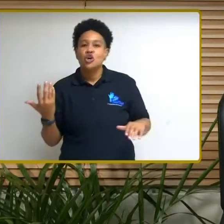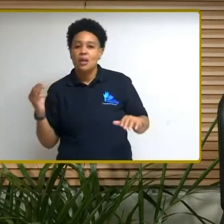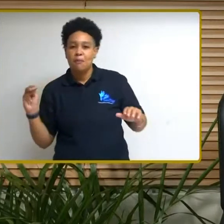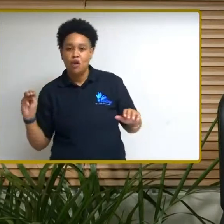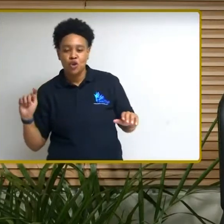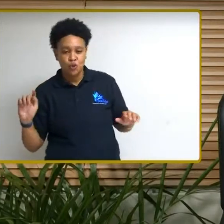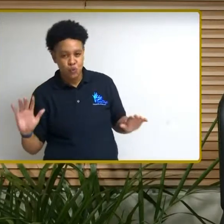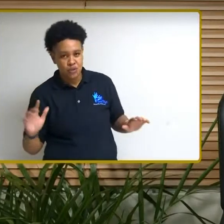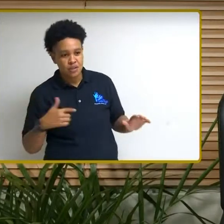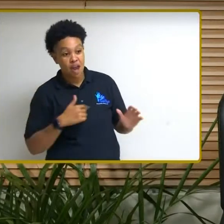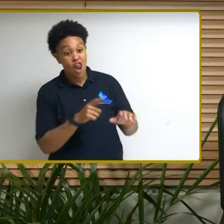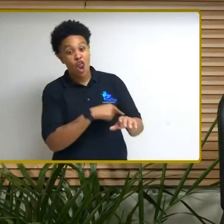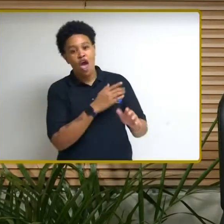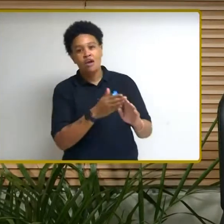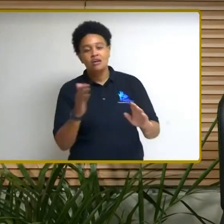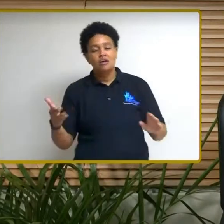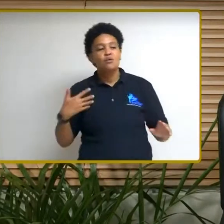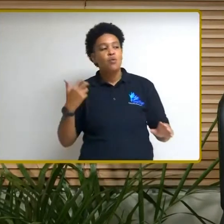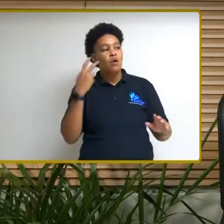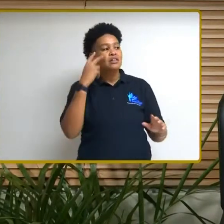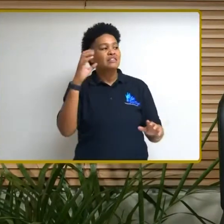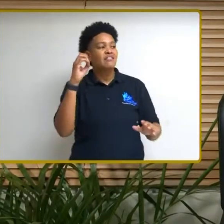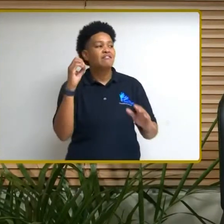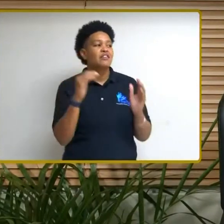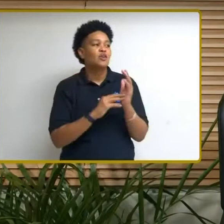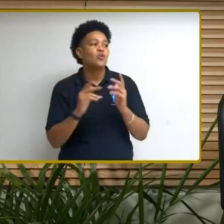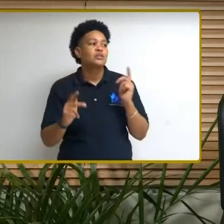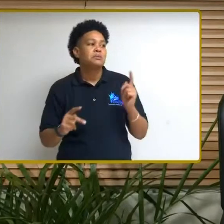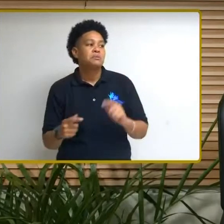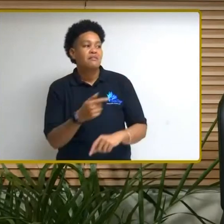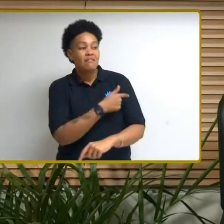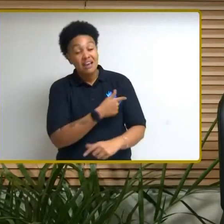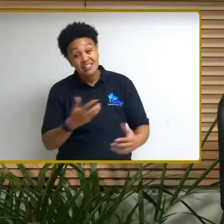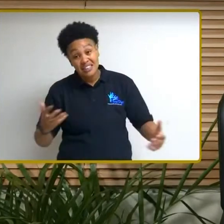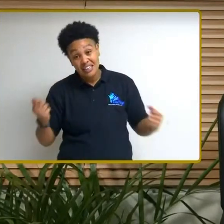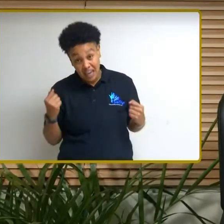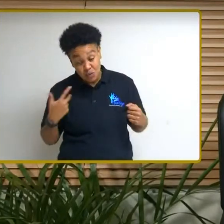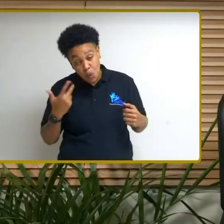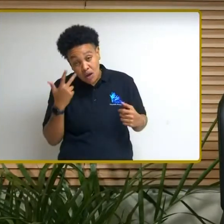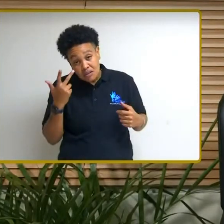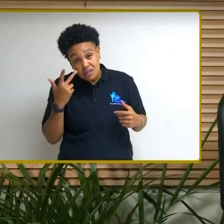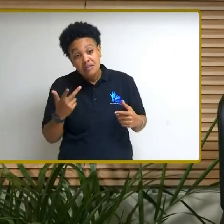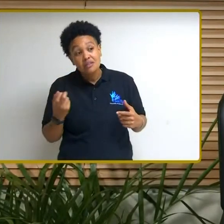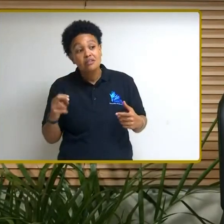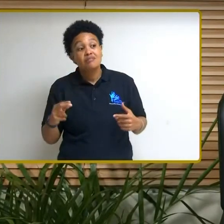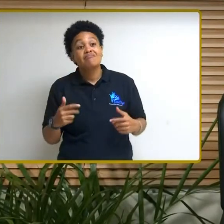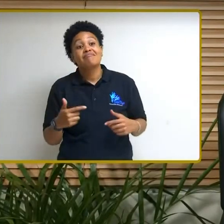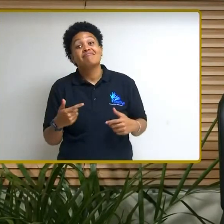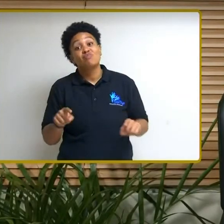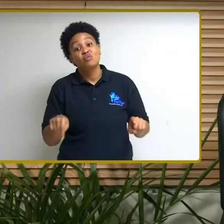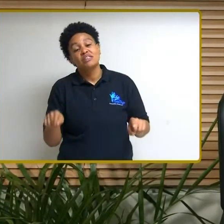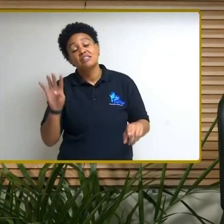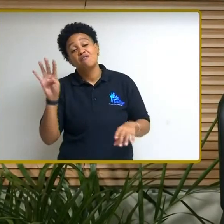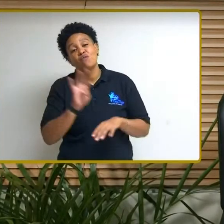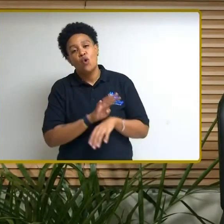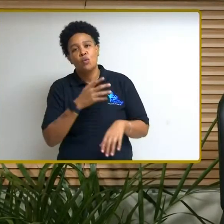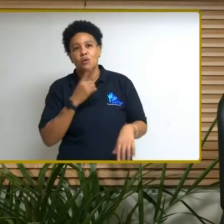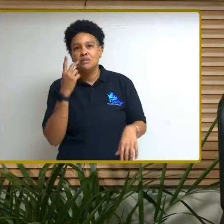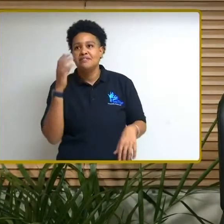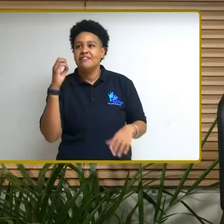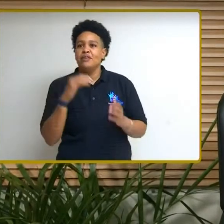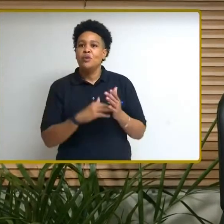period. We would like to see 50,000 persons being vaccinated or inoculated during this 4-day